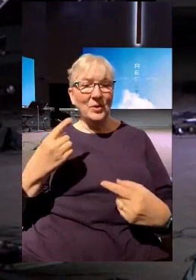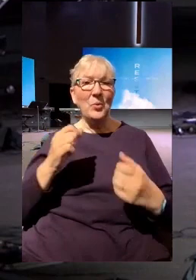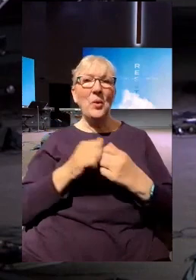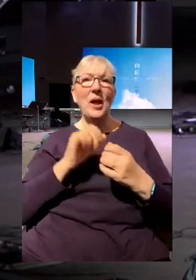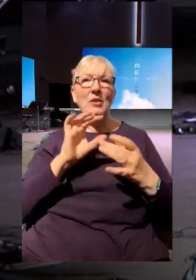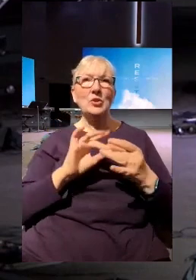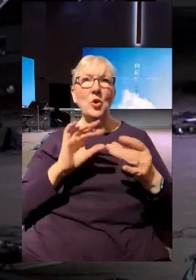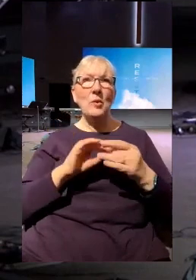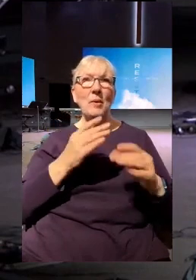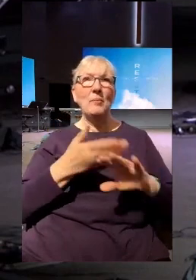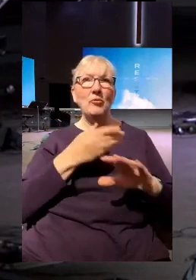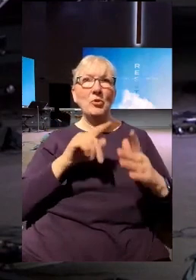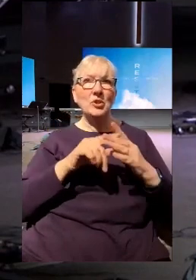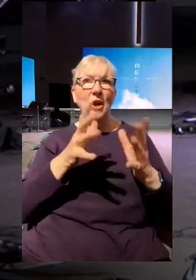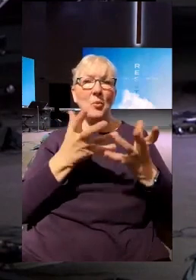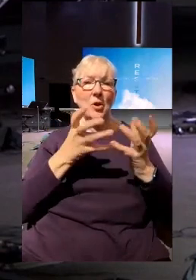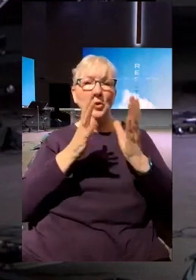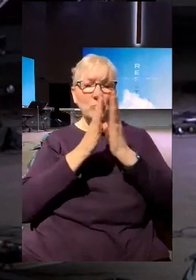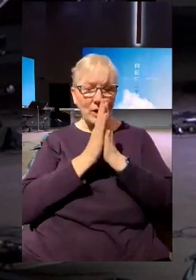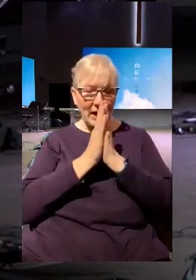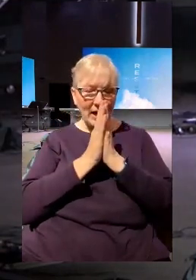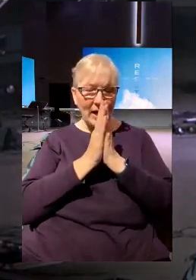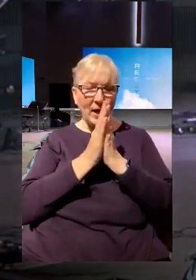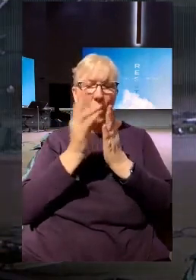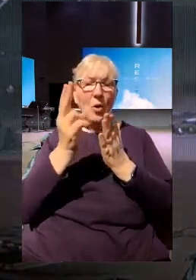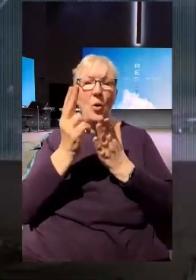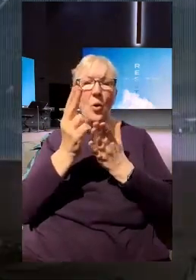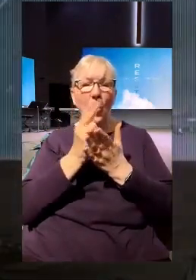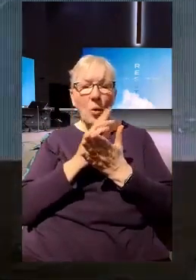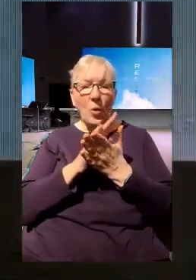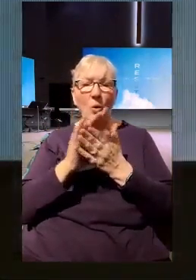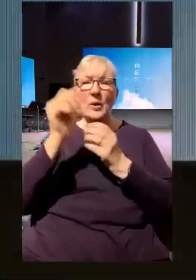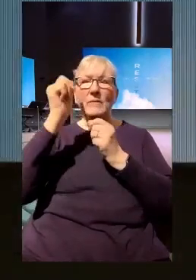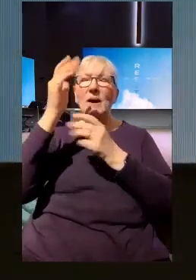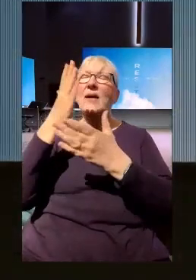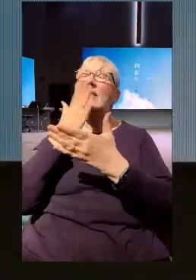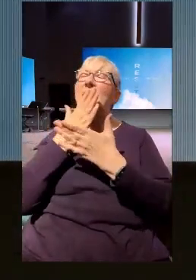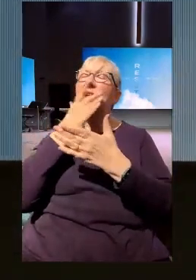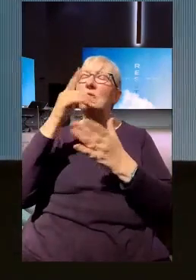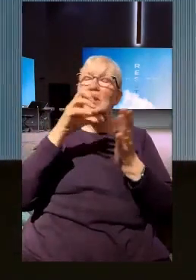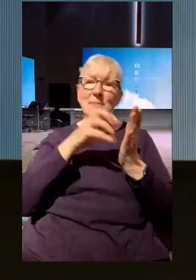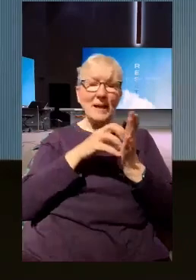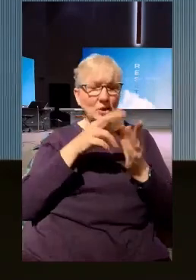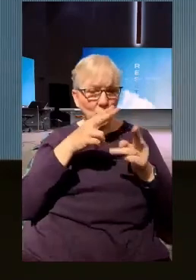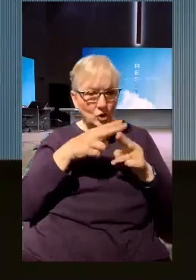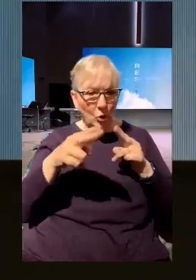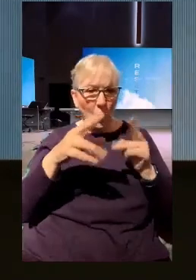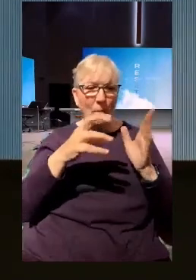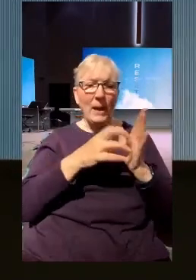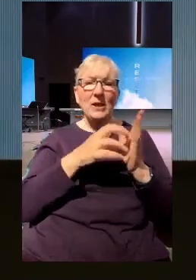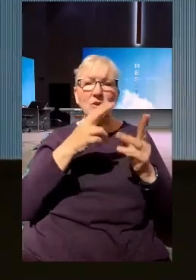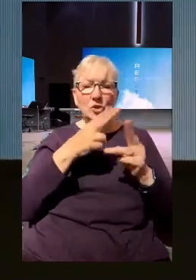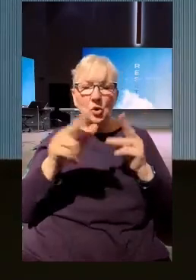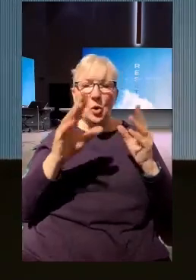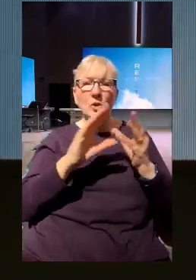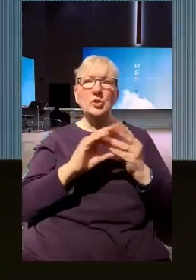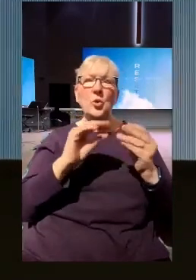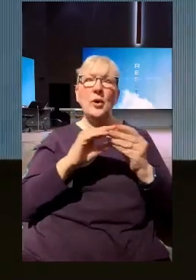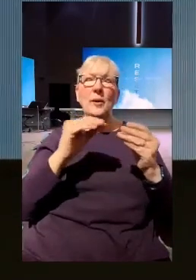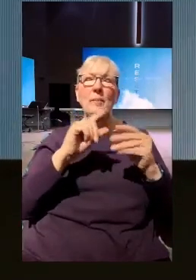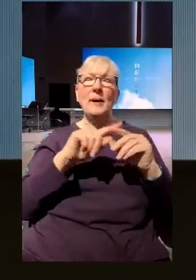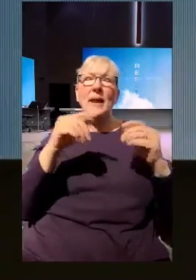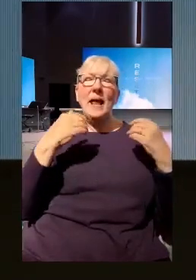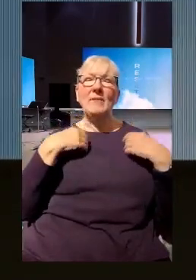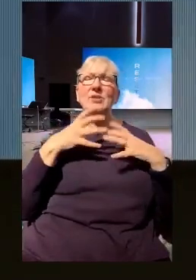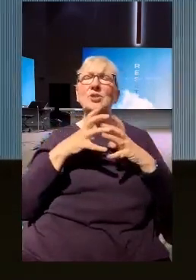pray. Holy Father, we just thank you for this passage. It is a short passage, a short story, but it has so much packed